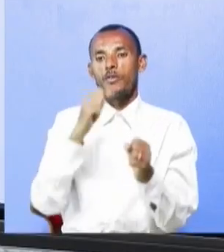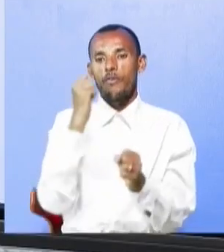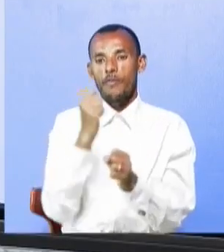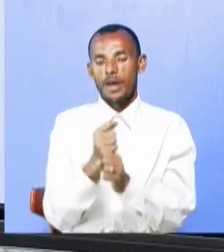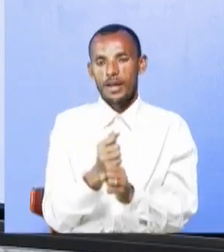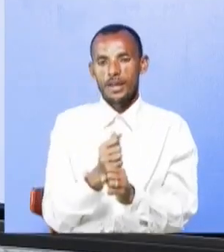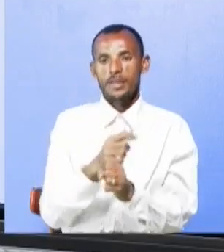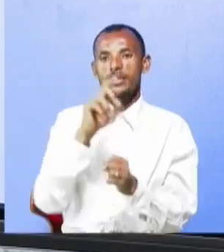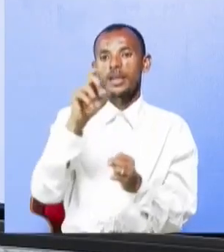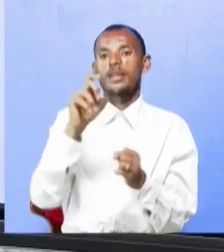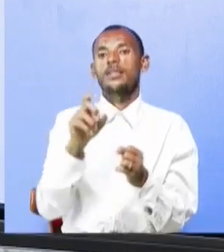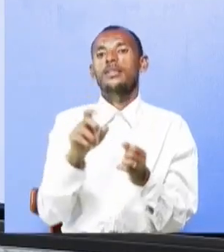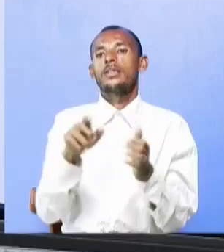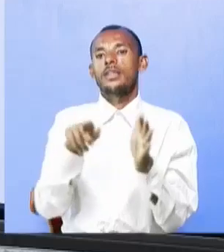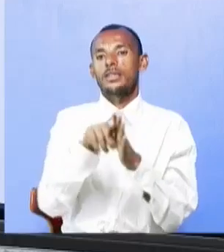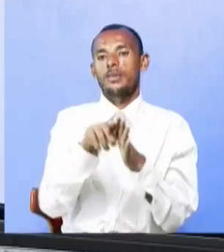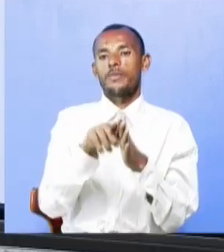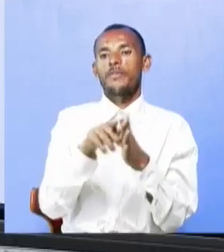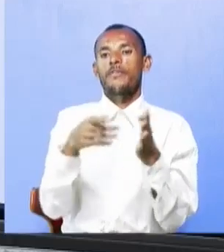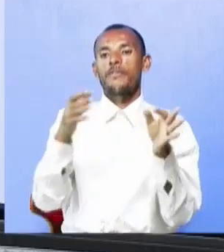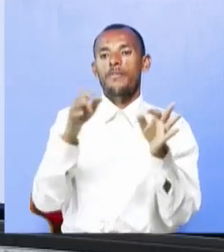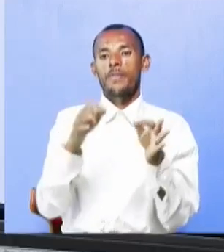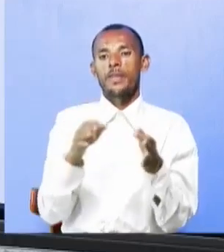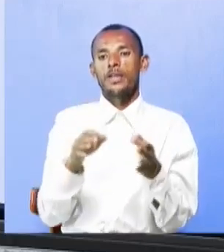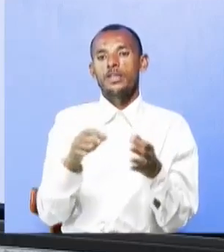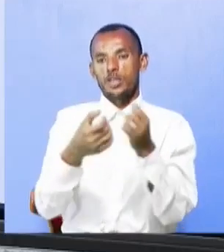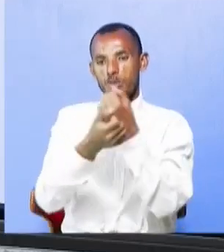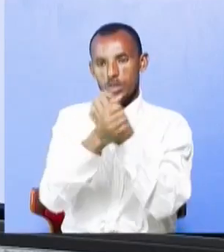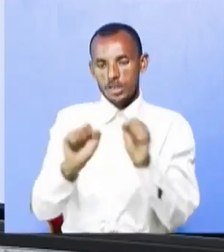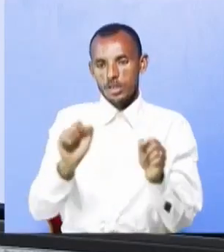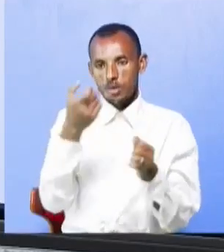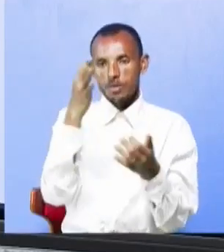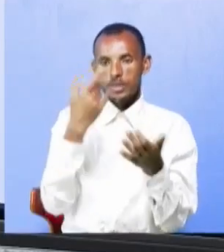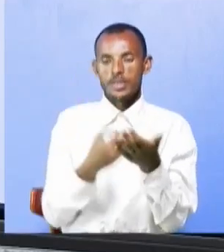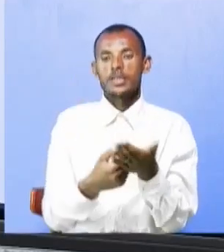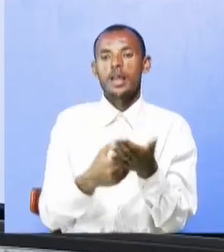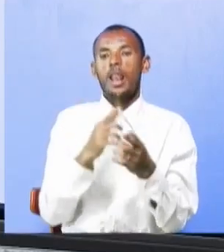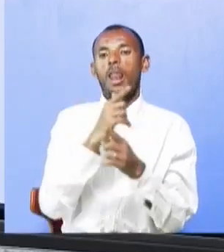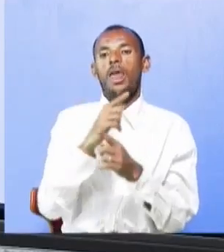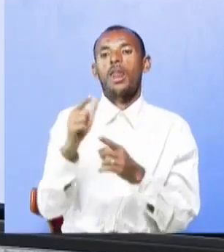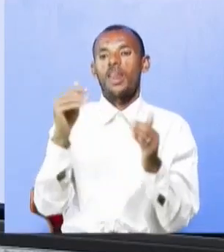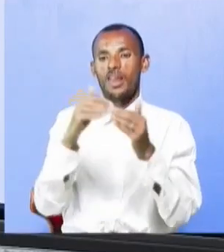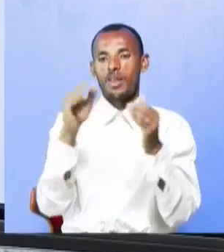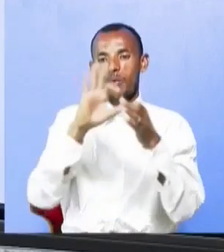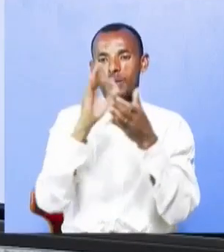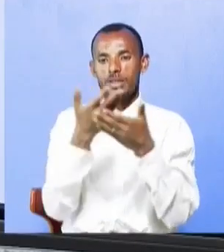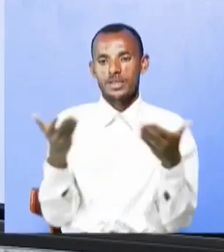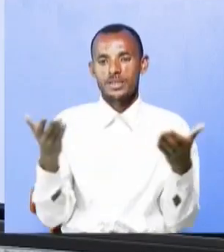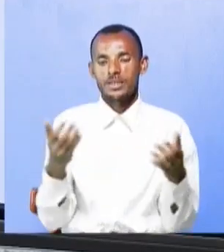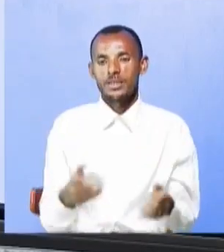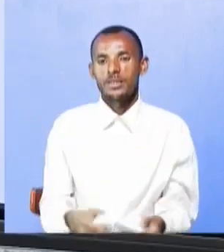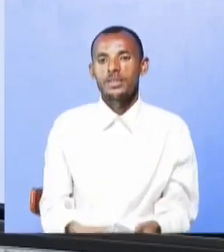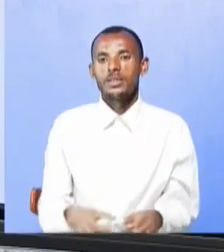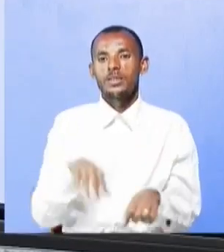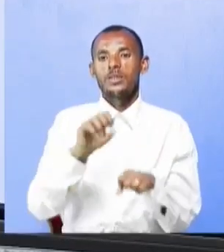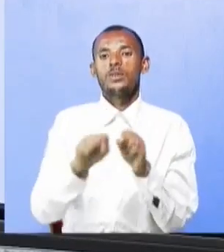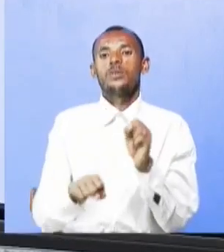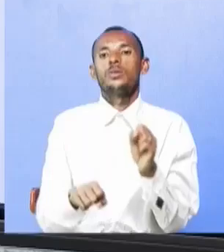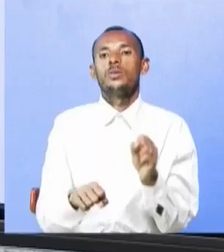the x-intercept requires finding the solution of this linear equation, right?